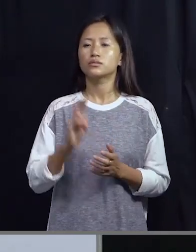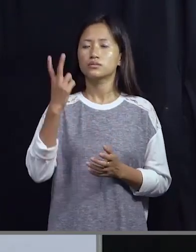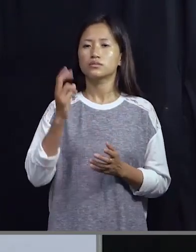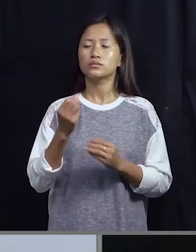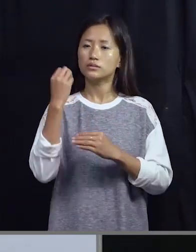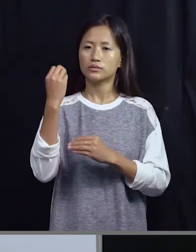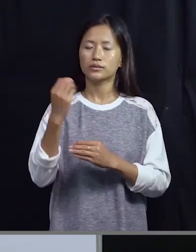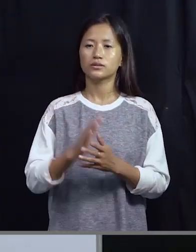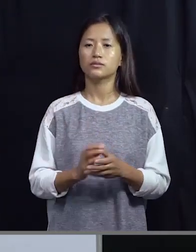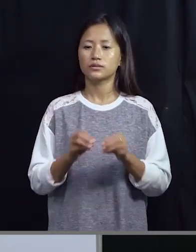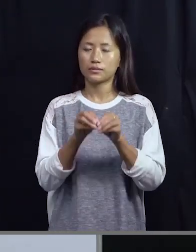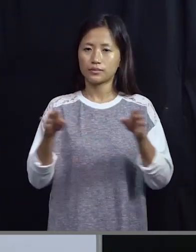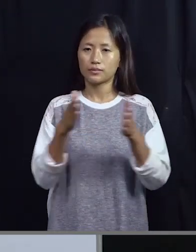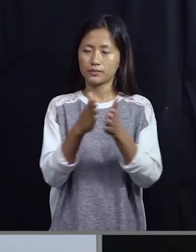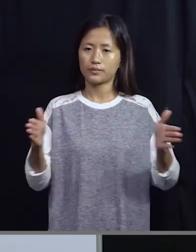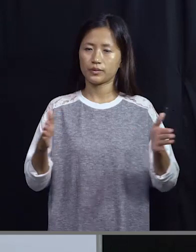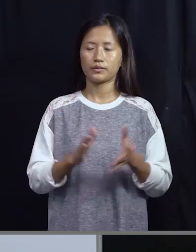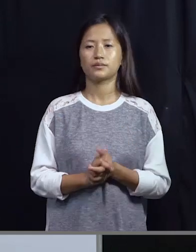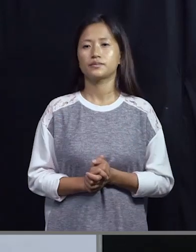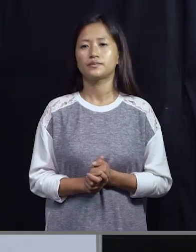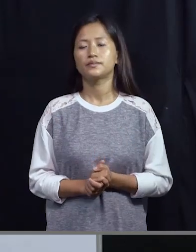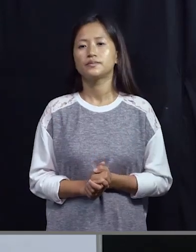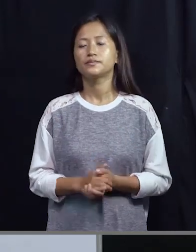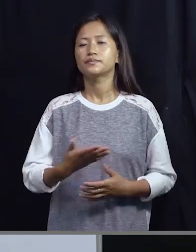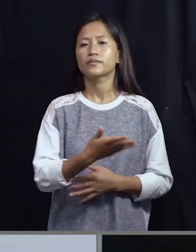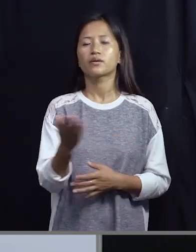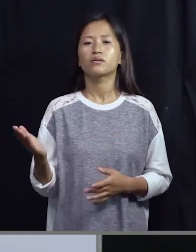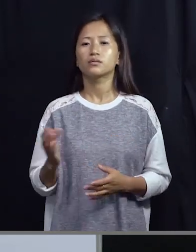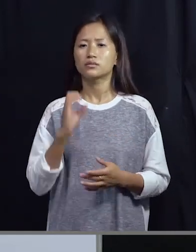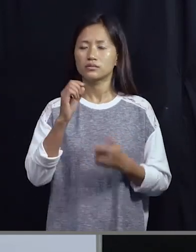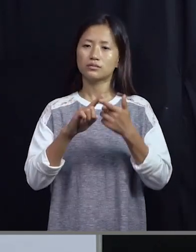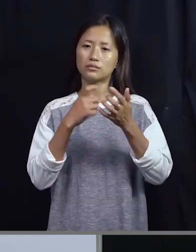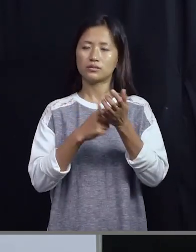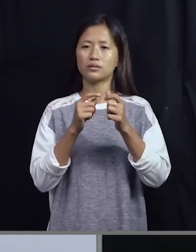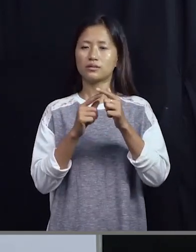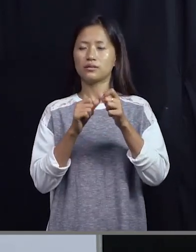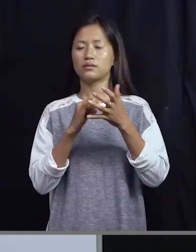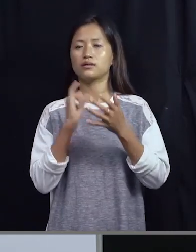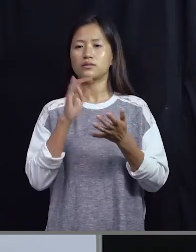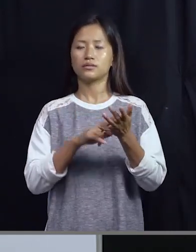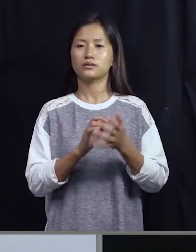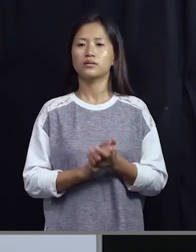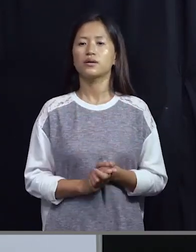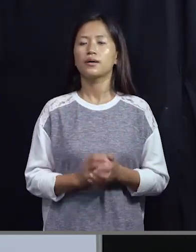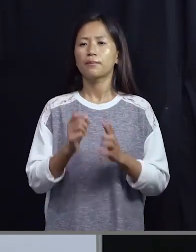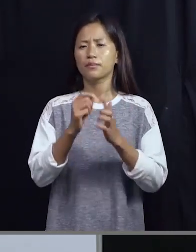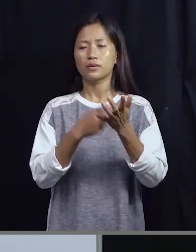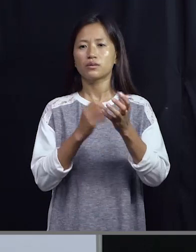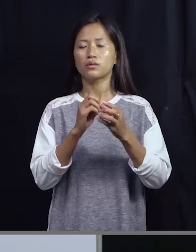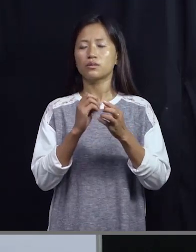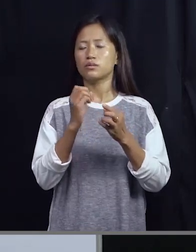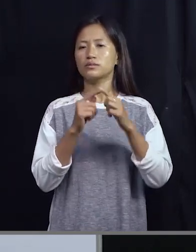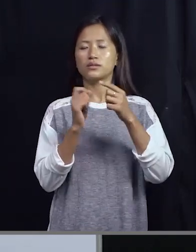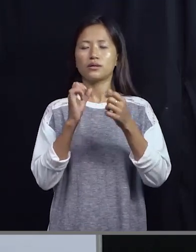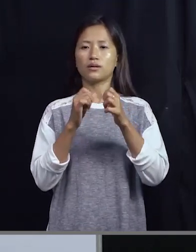are separated. Now, there are also certain proteins known as single-strand binding proteins, which